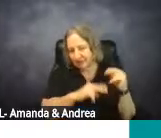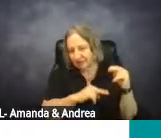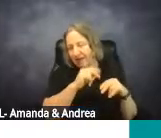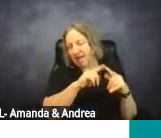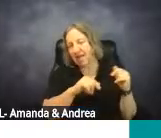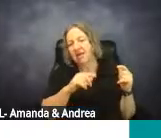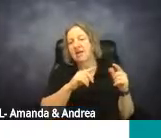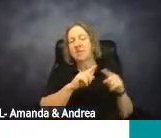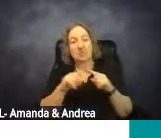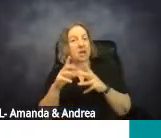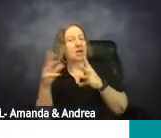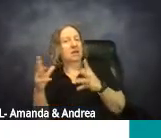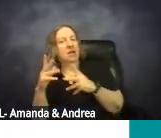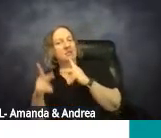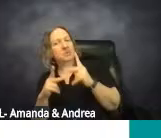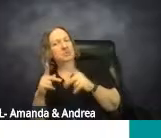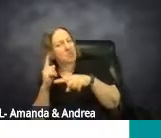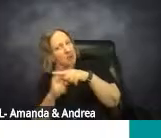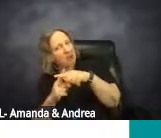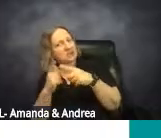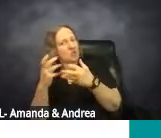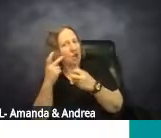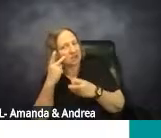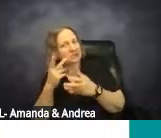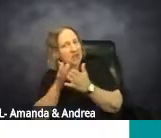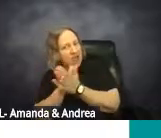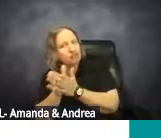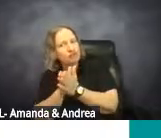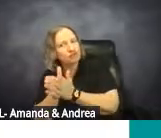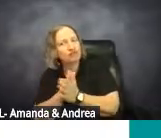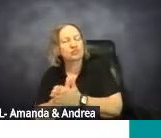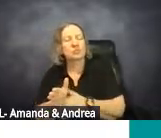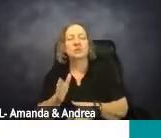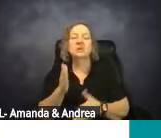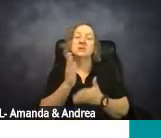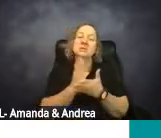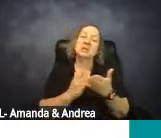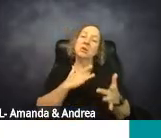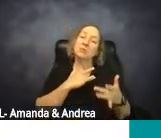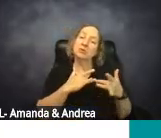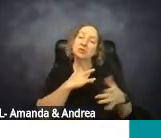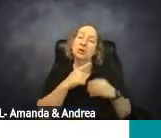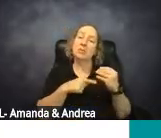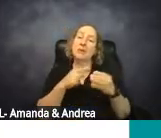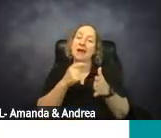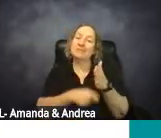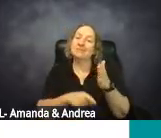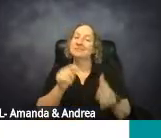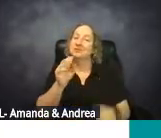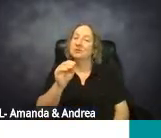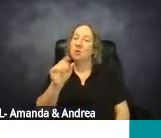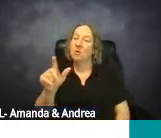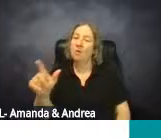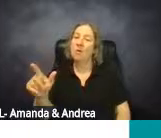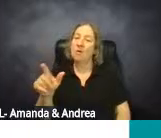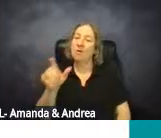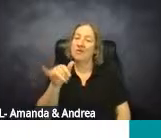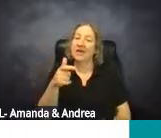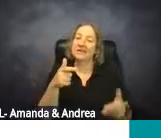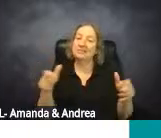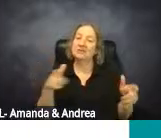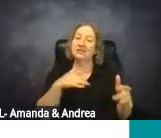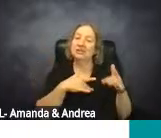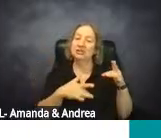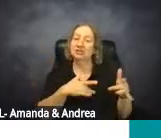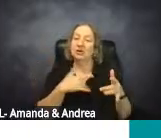of folks who want to see this get done. Now, there was concerns about tolling. Folks, that is a large concern,